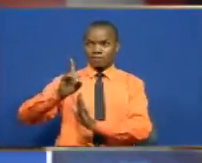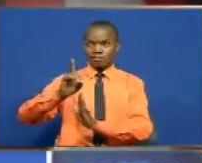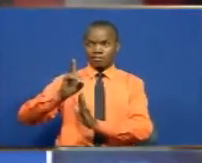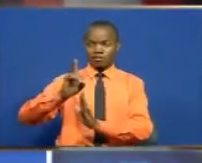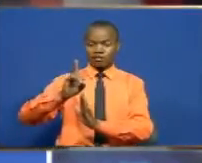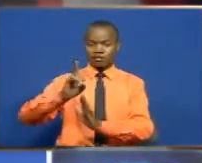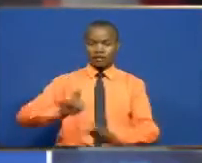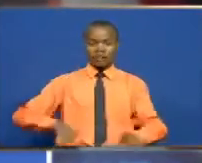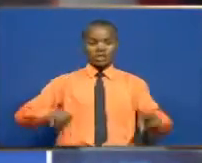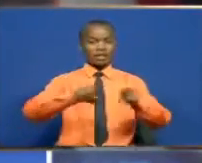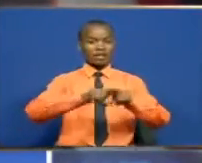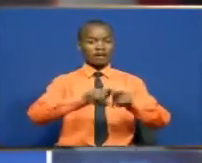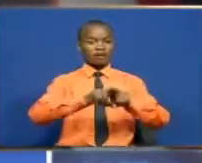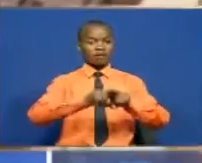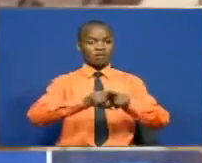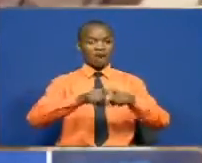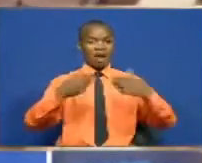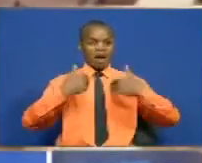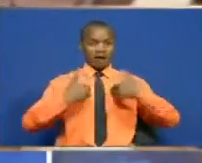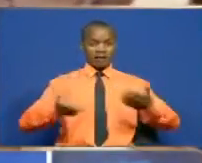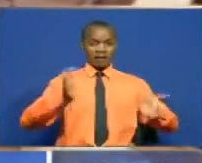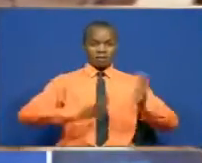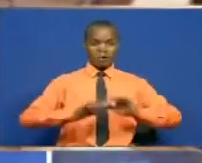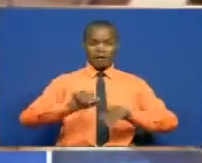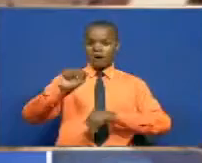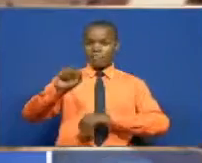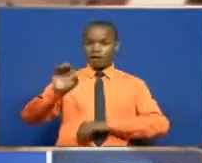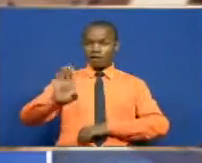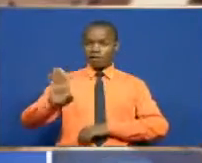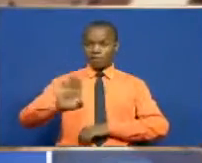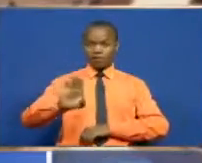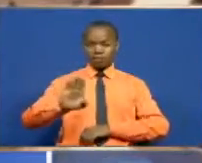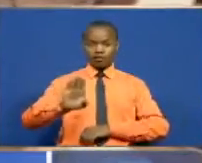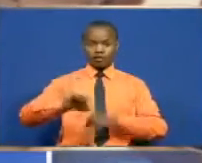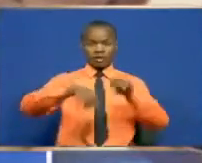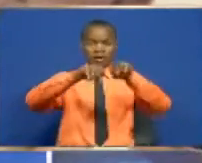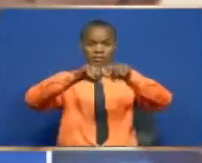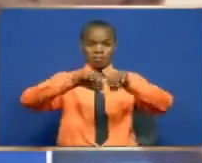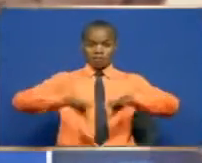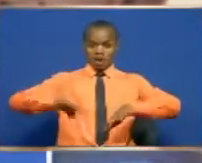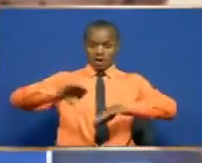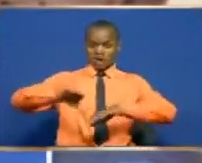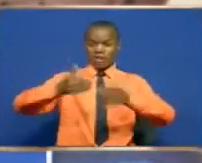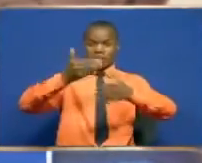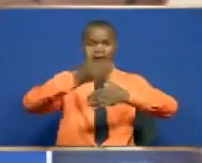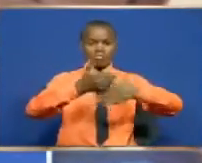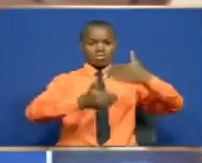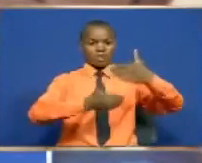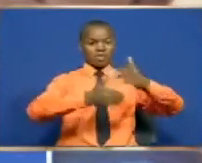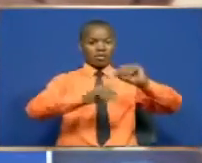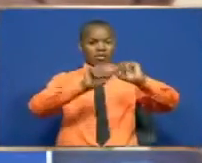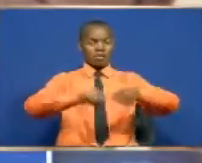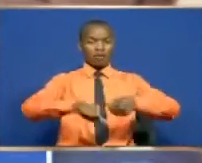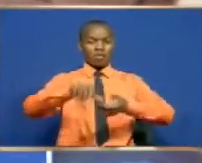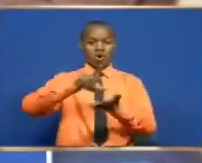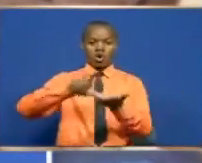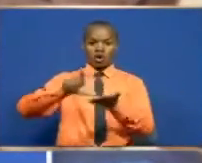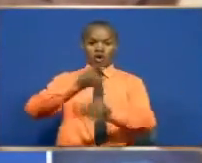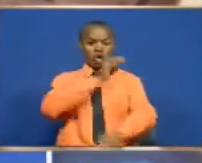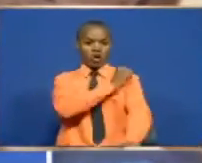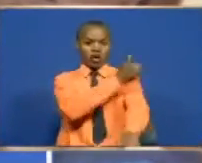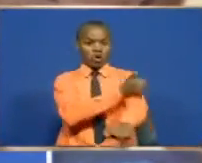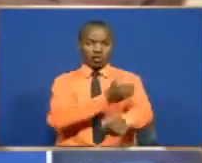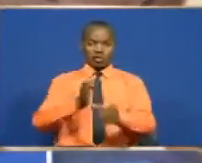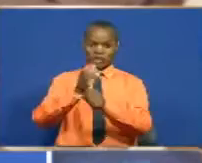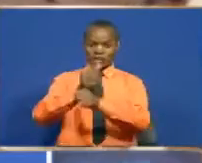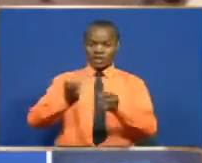and legislative reforms. The 5 billion Ugatuzi Towers will be financed by the local authority's pensions trust.